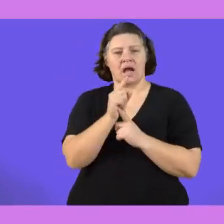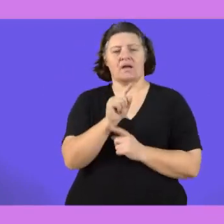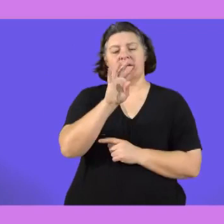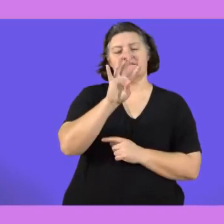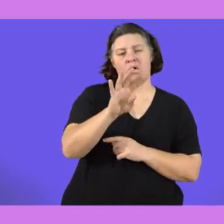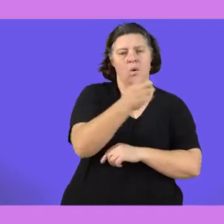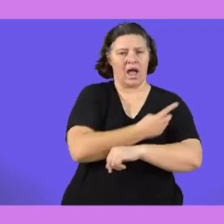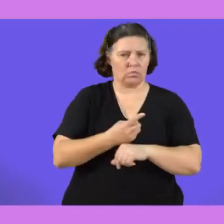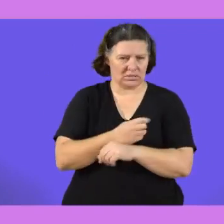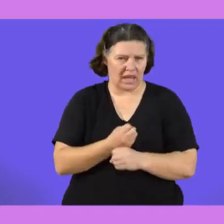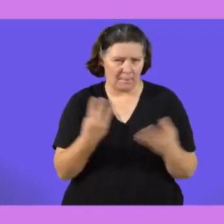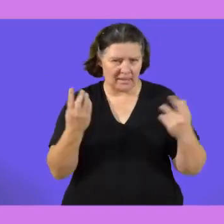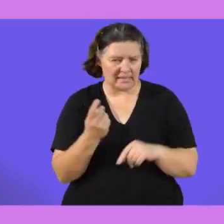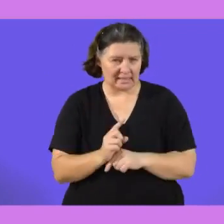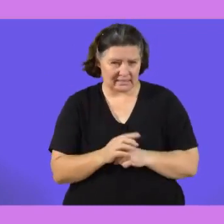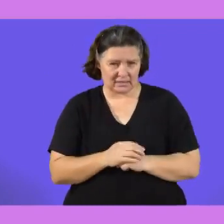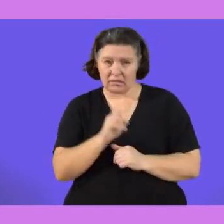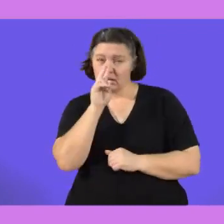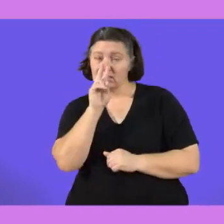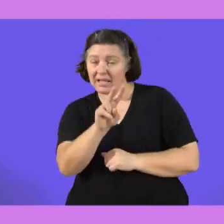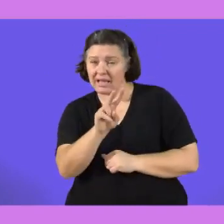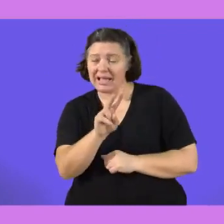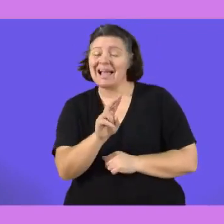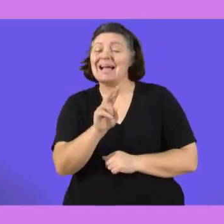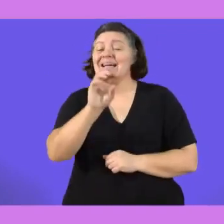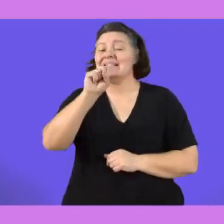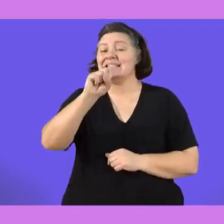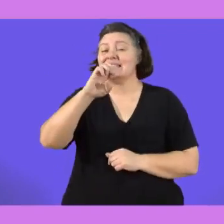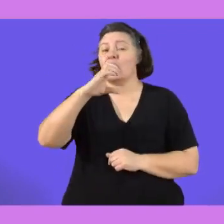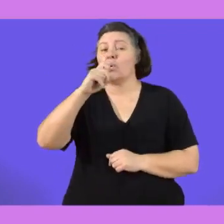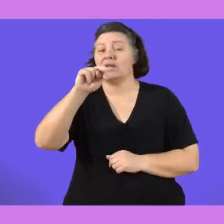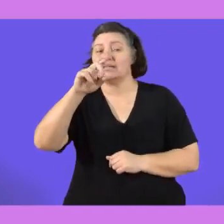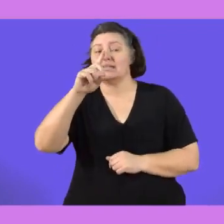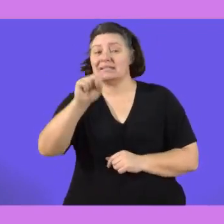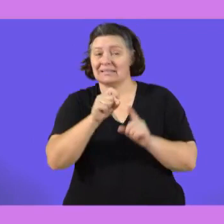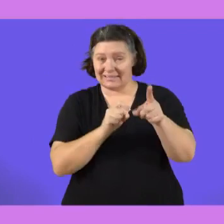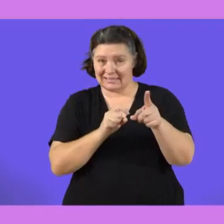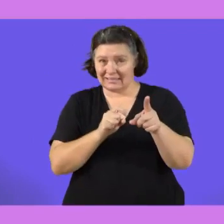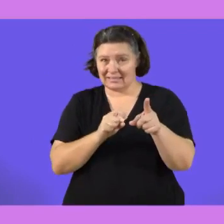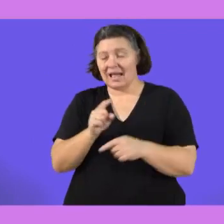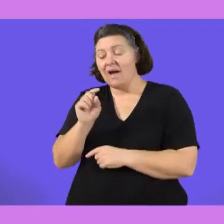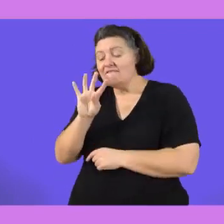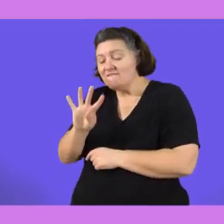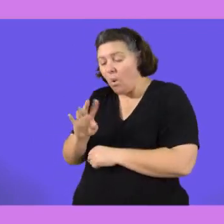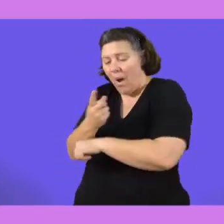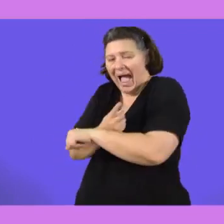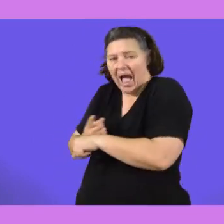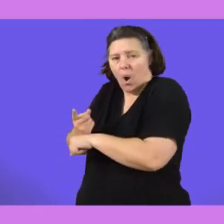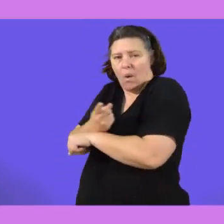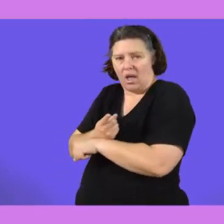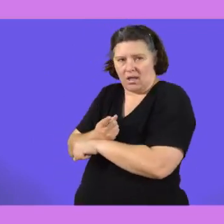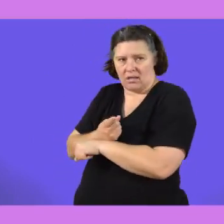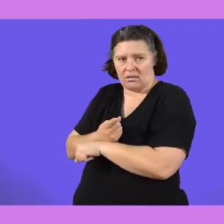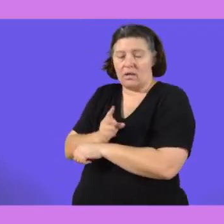are there in 4 hours? I want you to pay attention. I'm saying seconds, hours, right? So I have 4